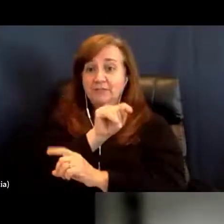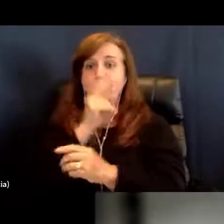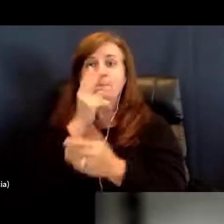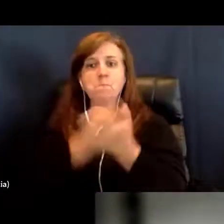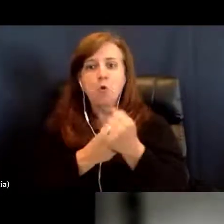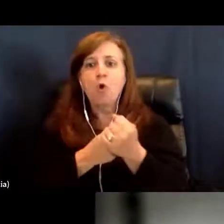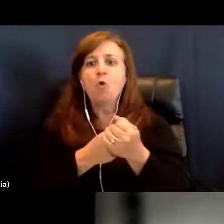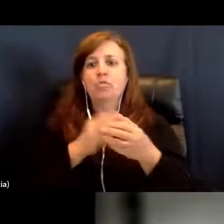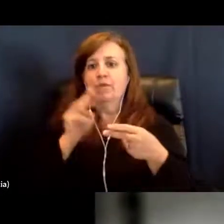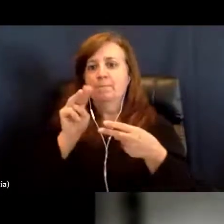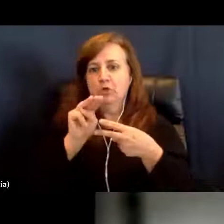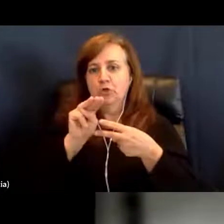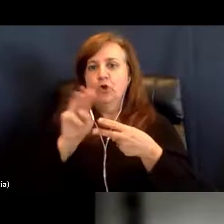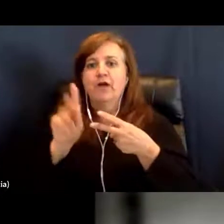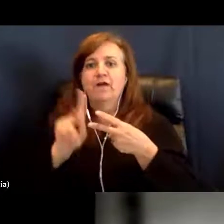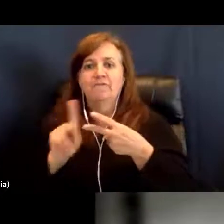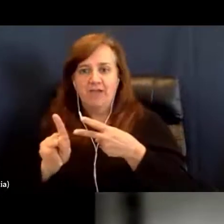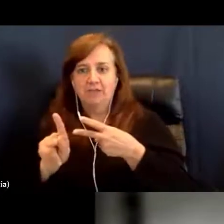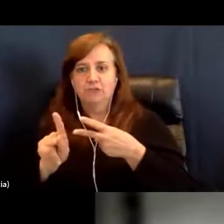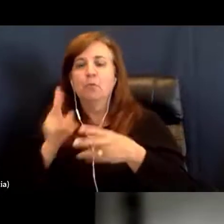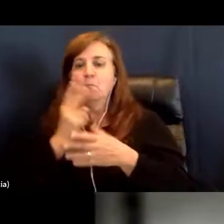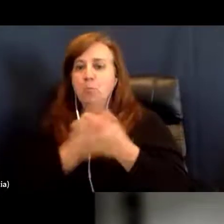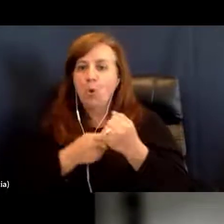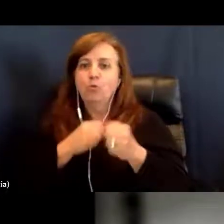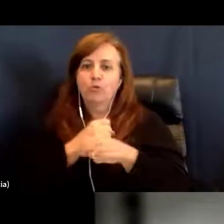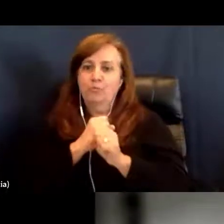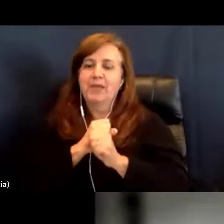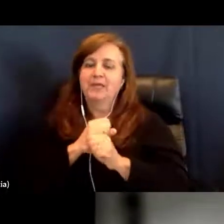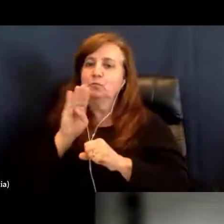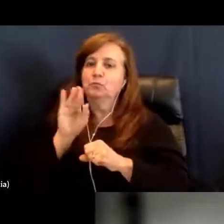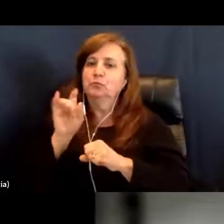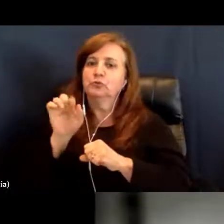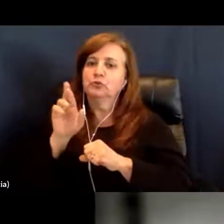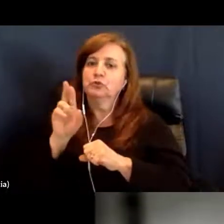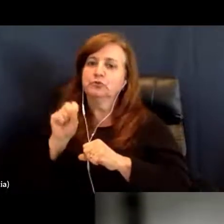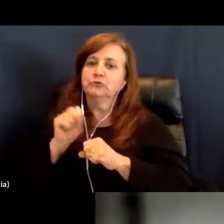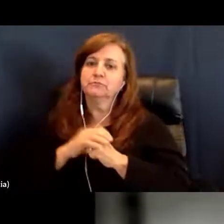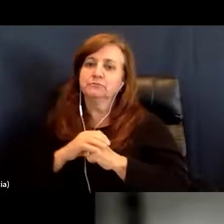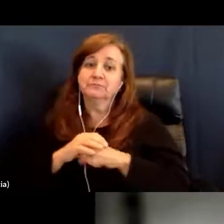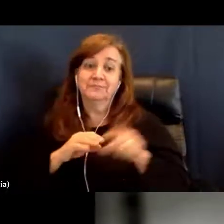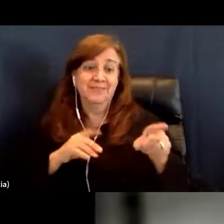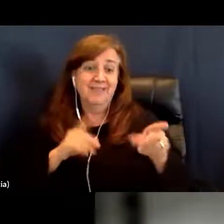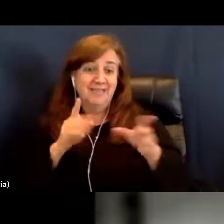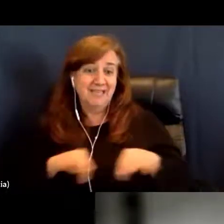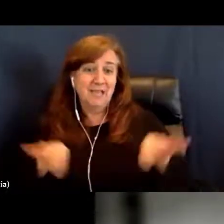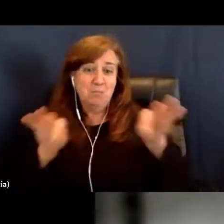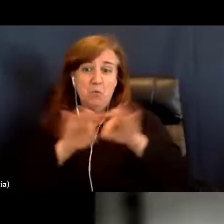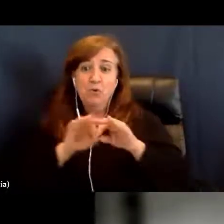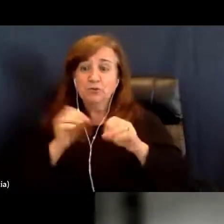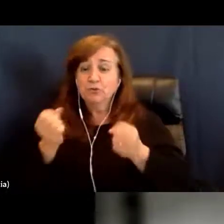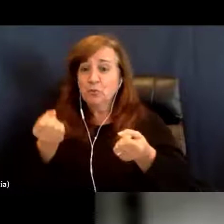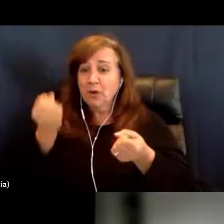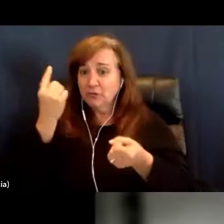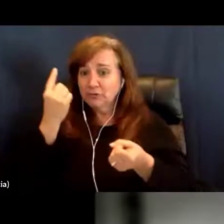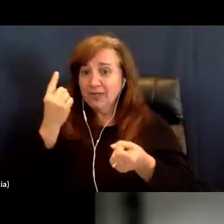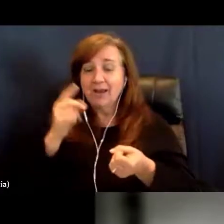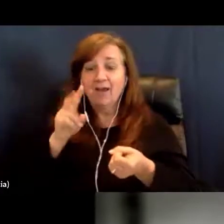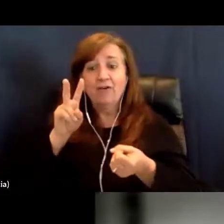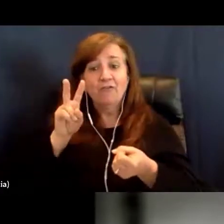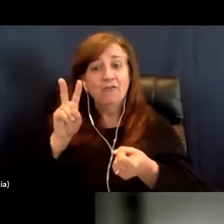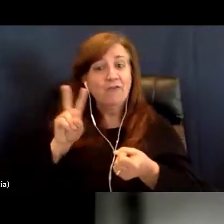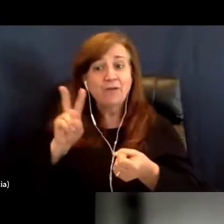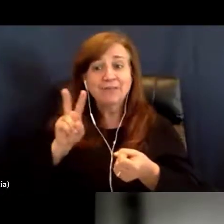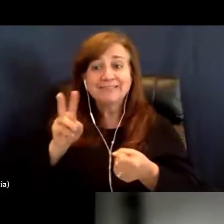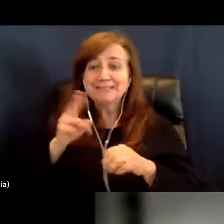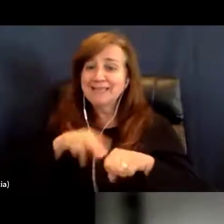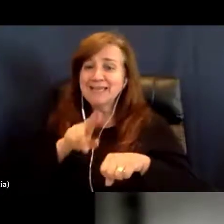boosters. So I expect you'll see both companies come out with them. Okay. And I think that's important to understand, is that viruses naturally